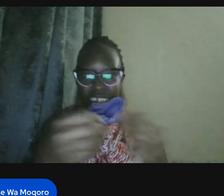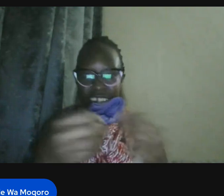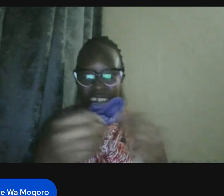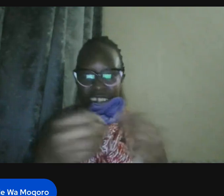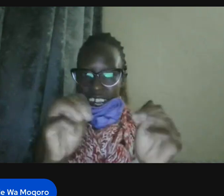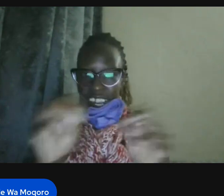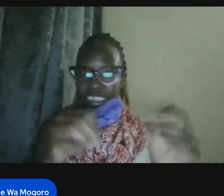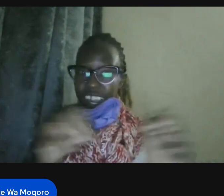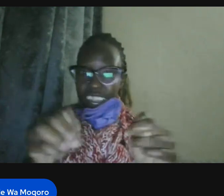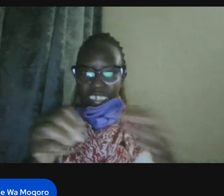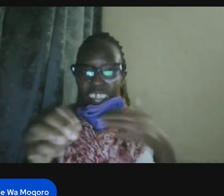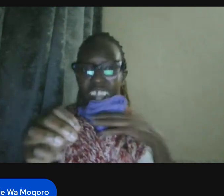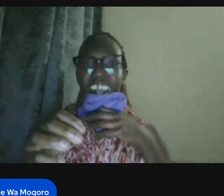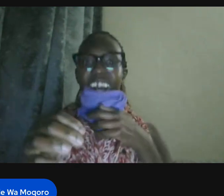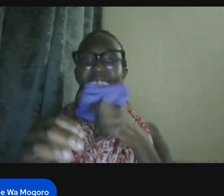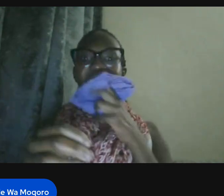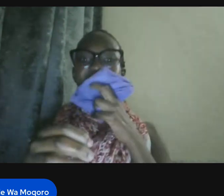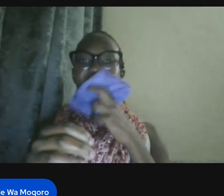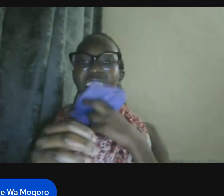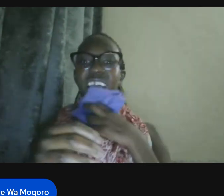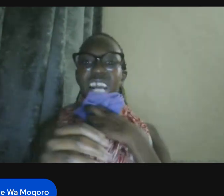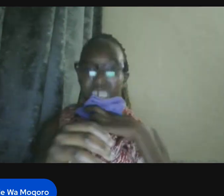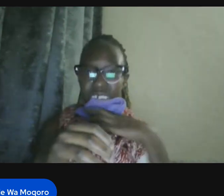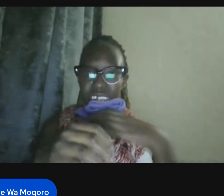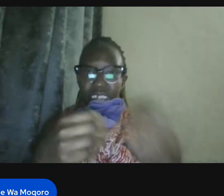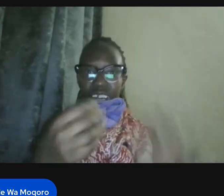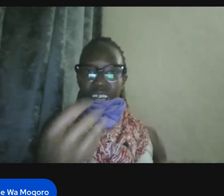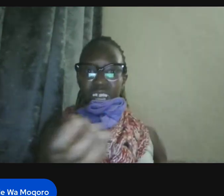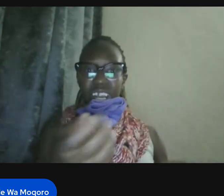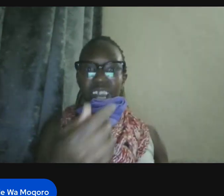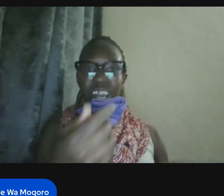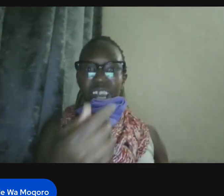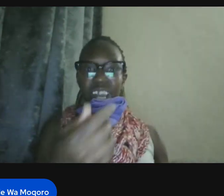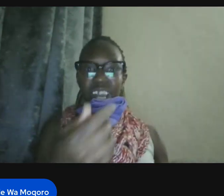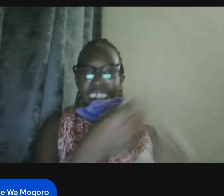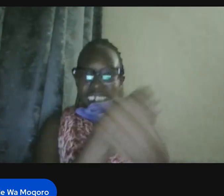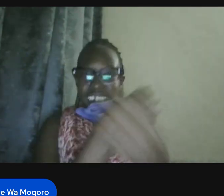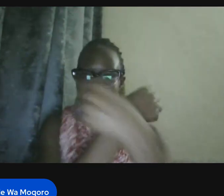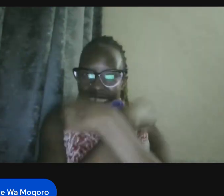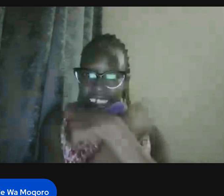I really appreciate all the speakers and moderators,